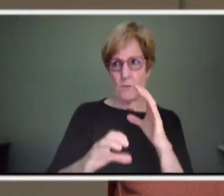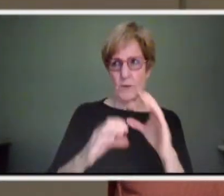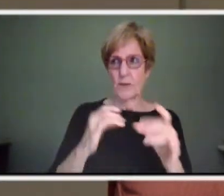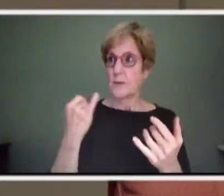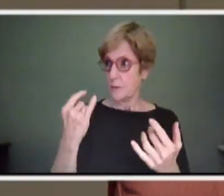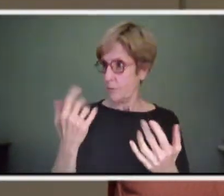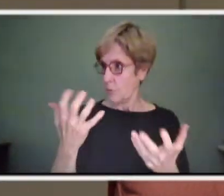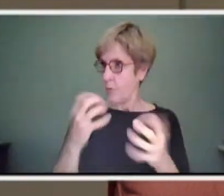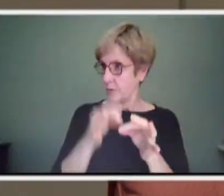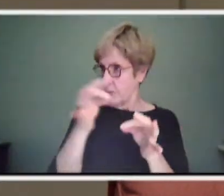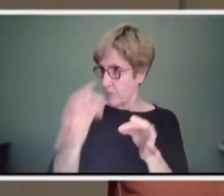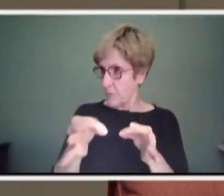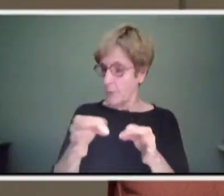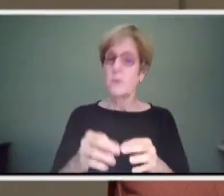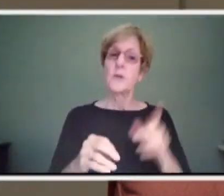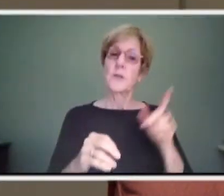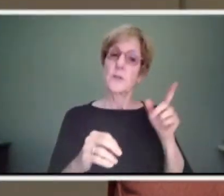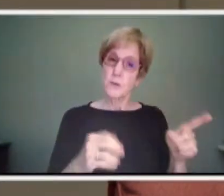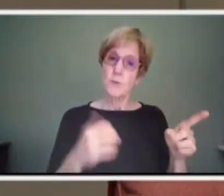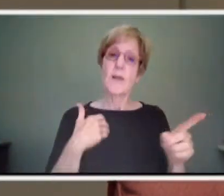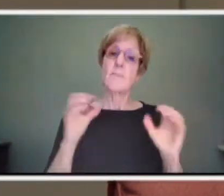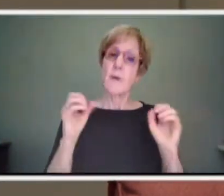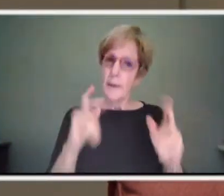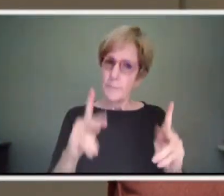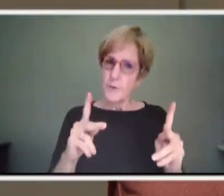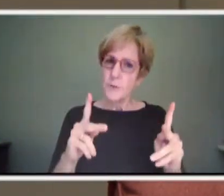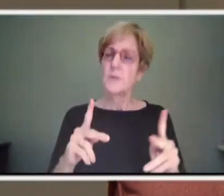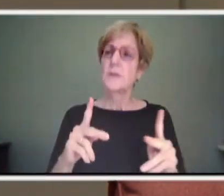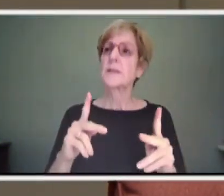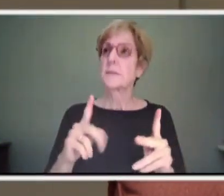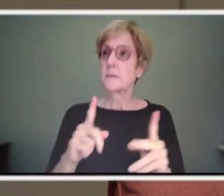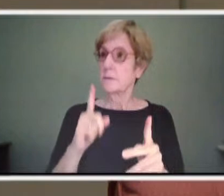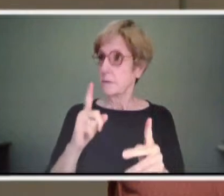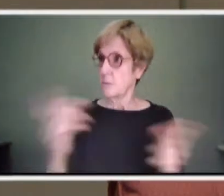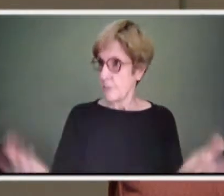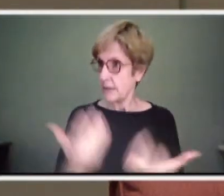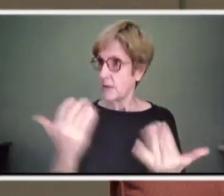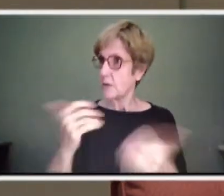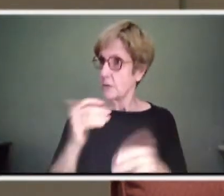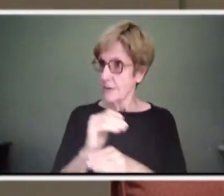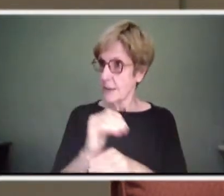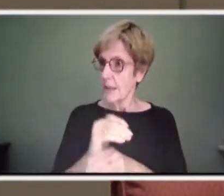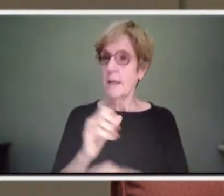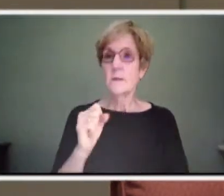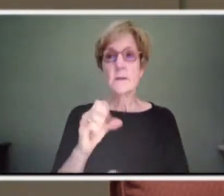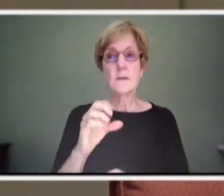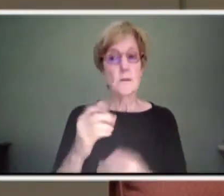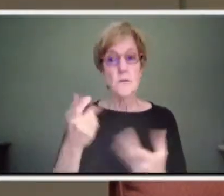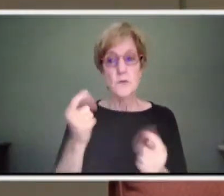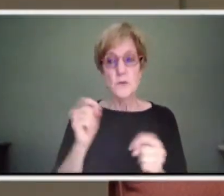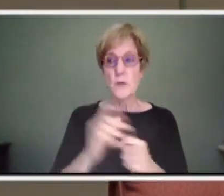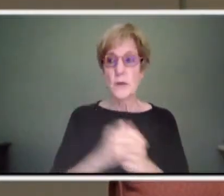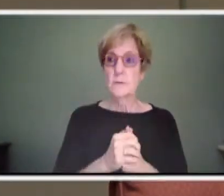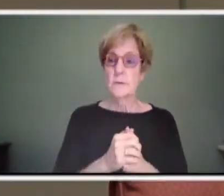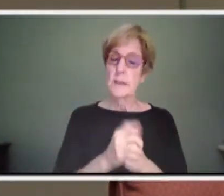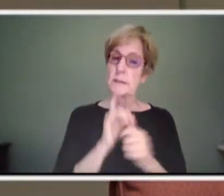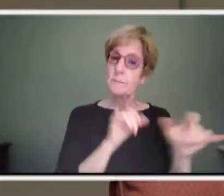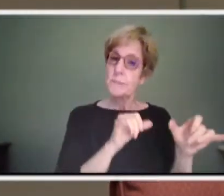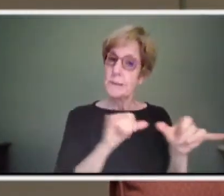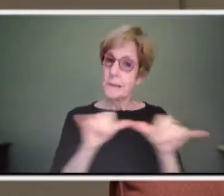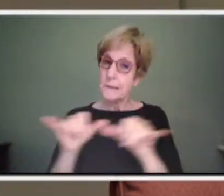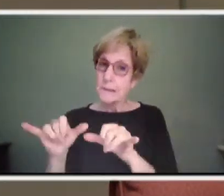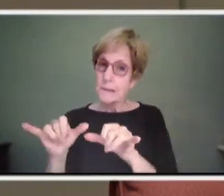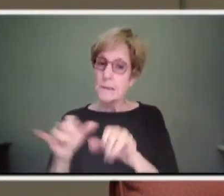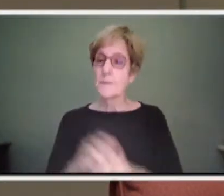to give her an opportunity to be here tonight. So we're just trying to be consistent. I mean, we